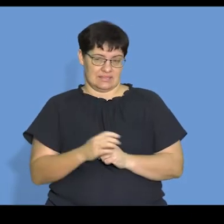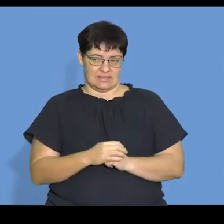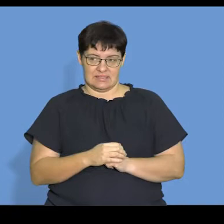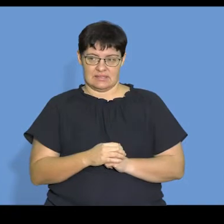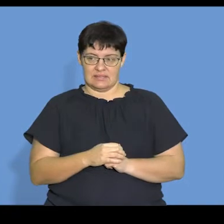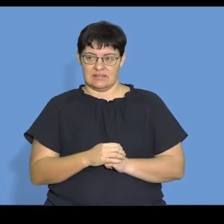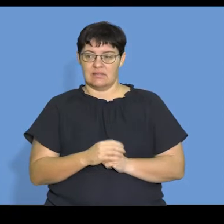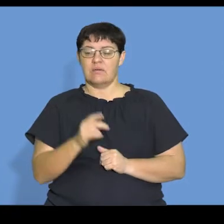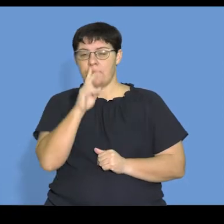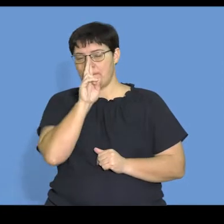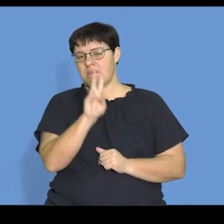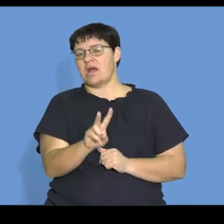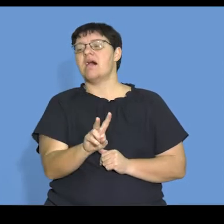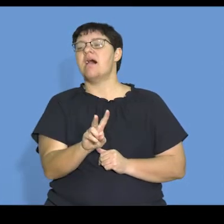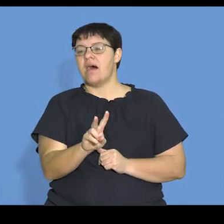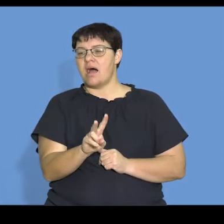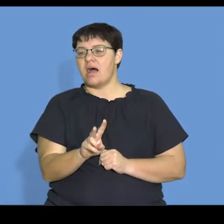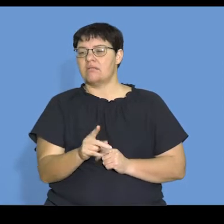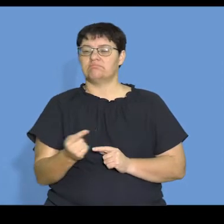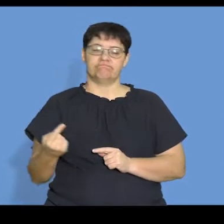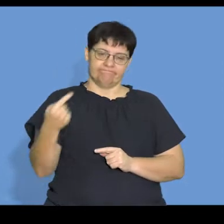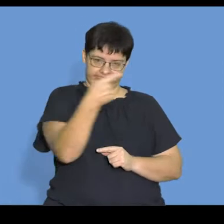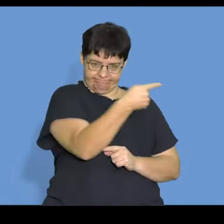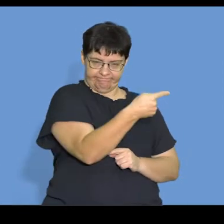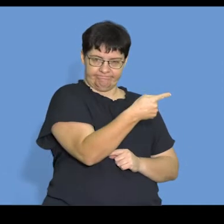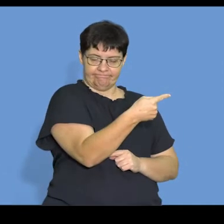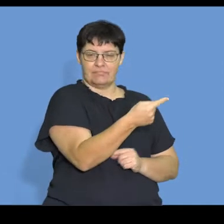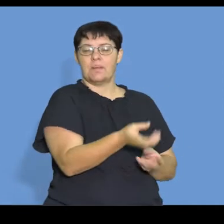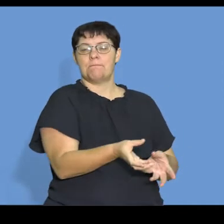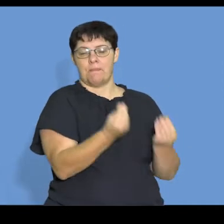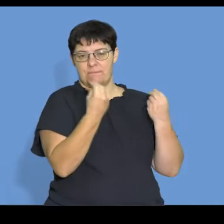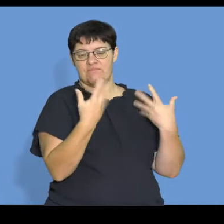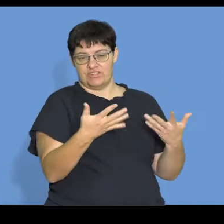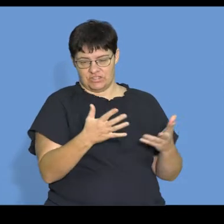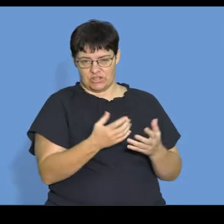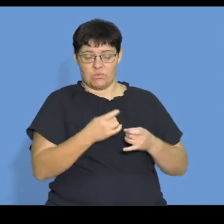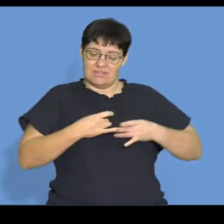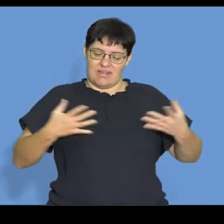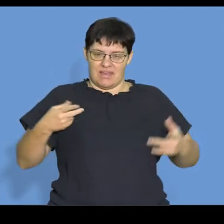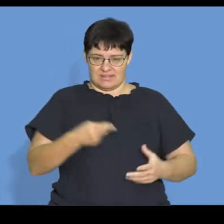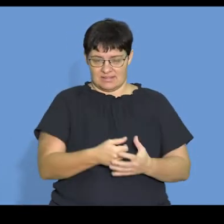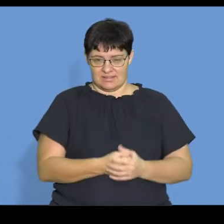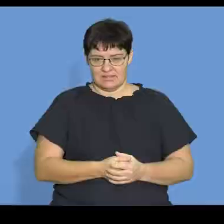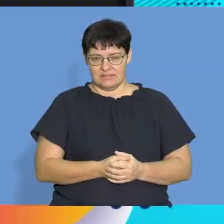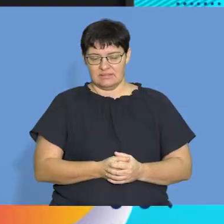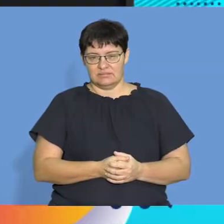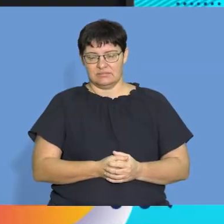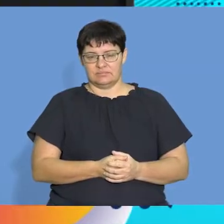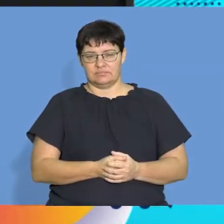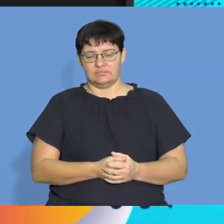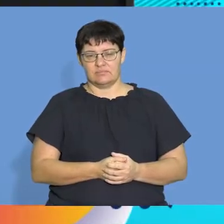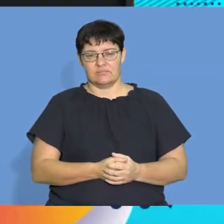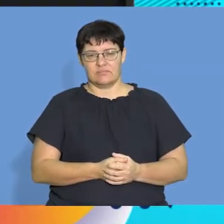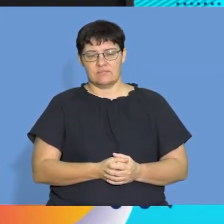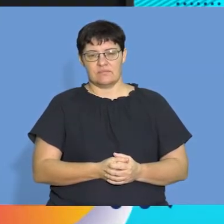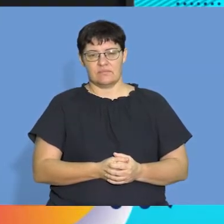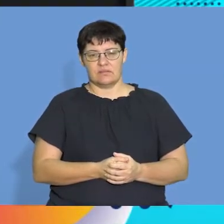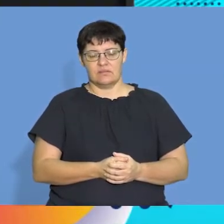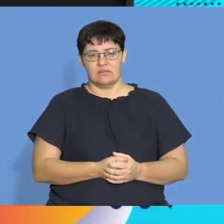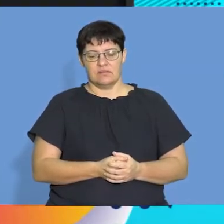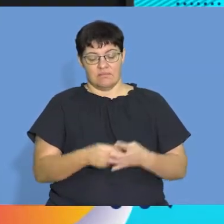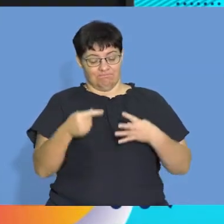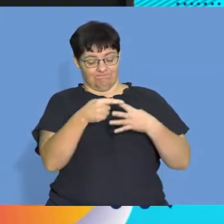you can see it gives me the terms that I had initially when I started. So guys, there are 4 types